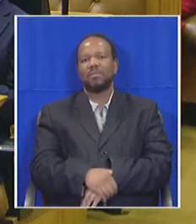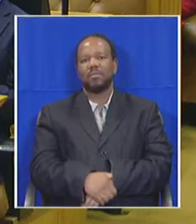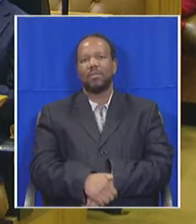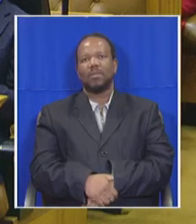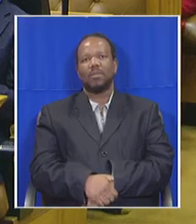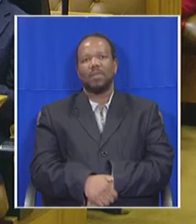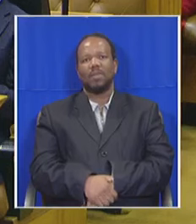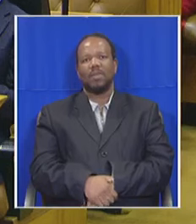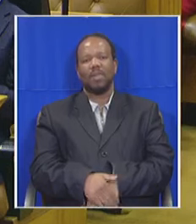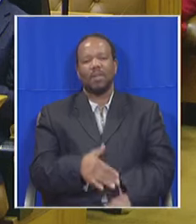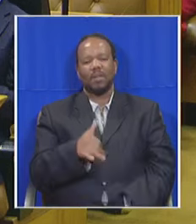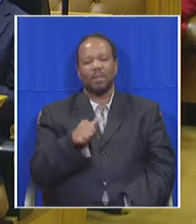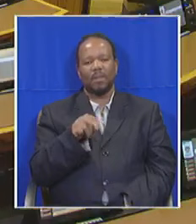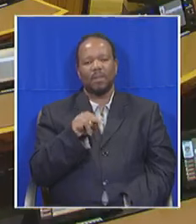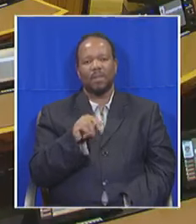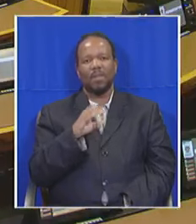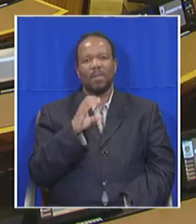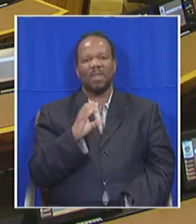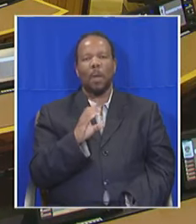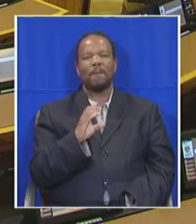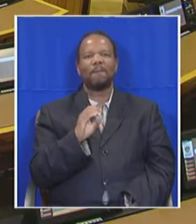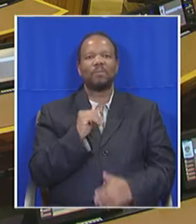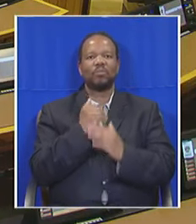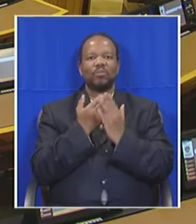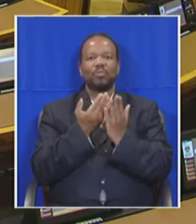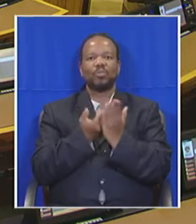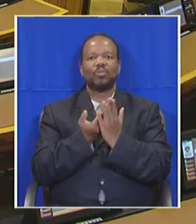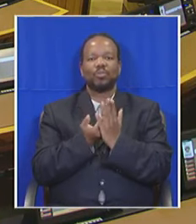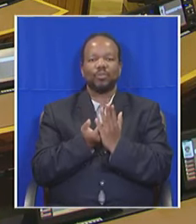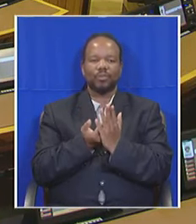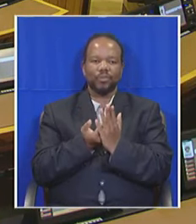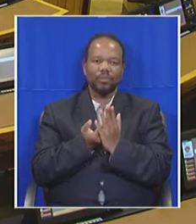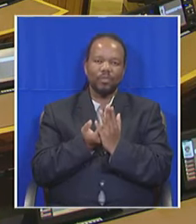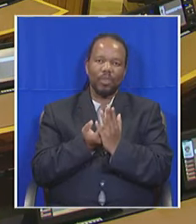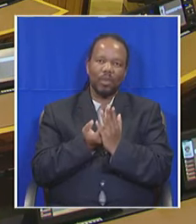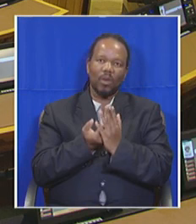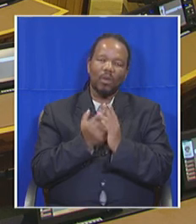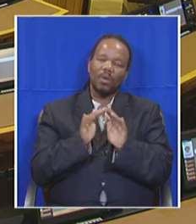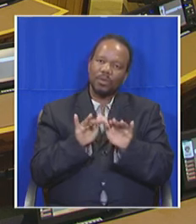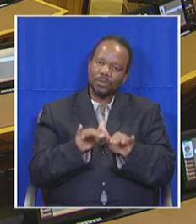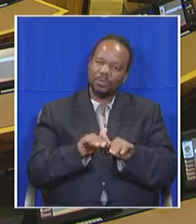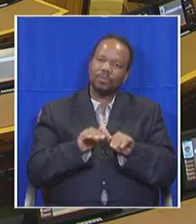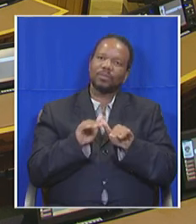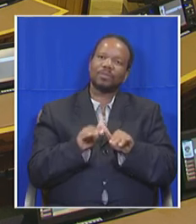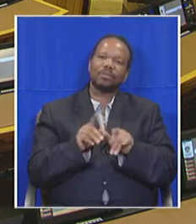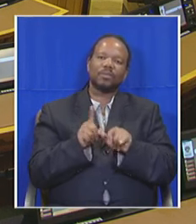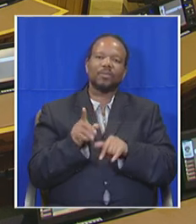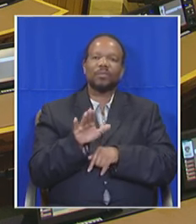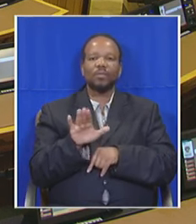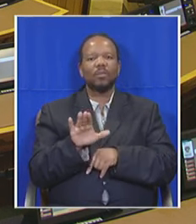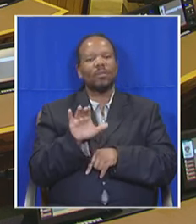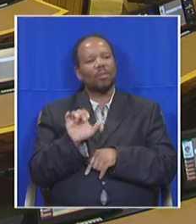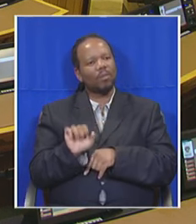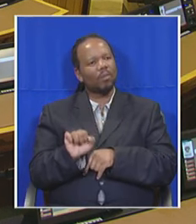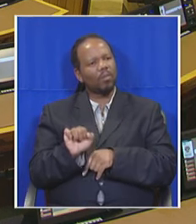The African National Congress moves without notice that the House knows that South African sprinter